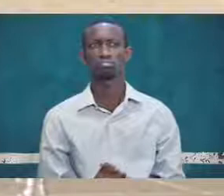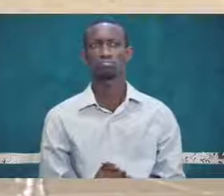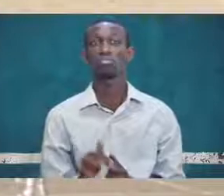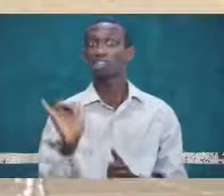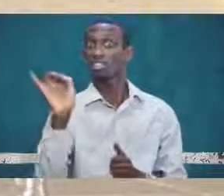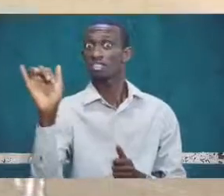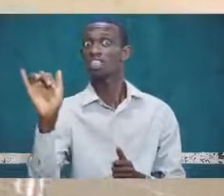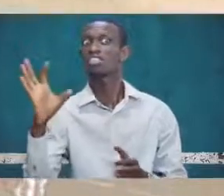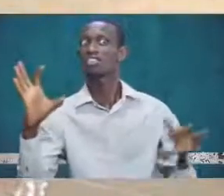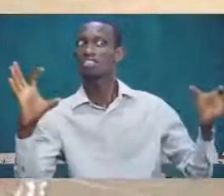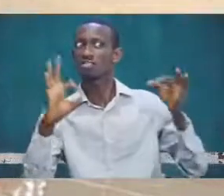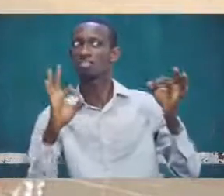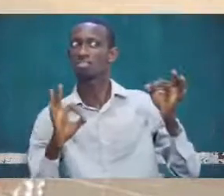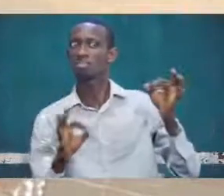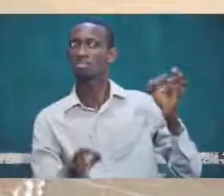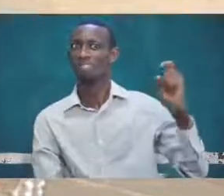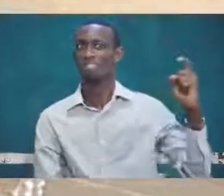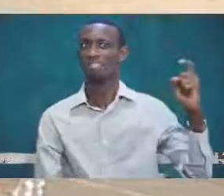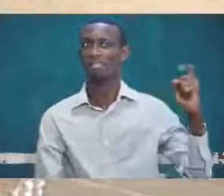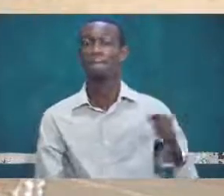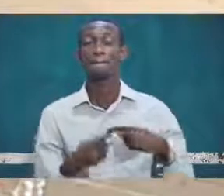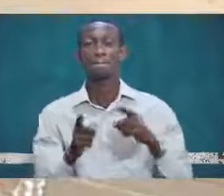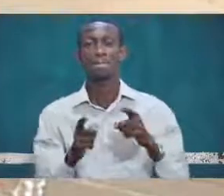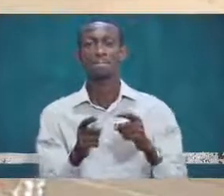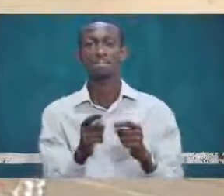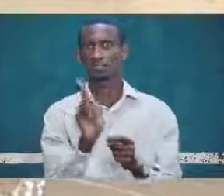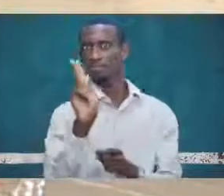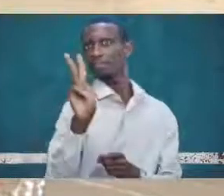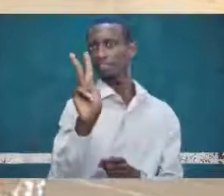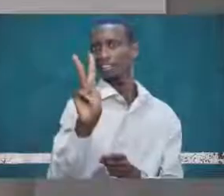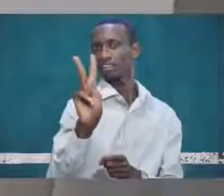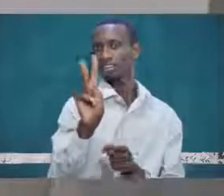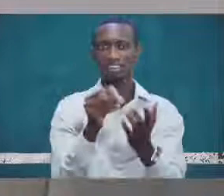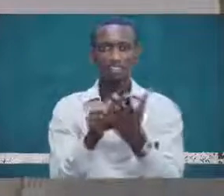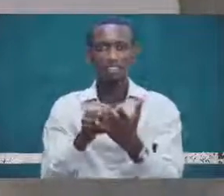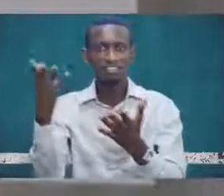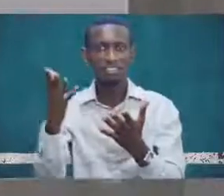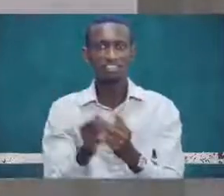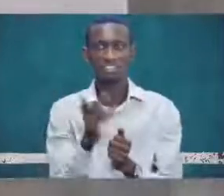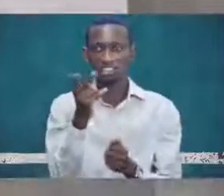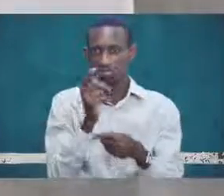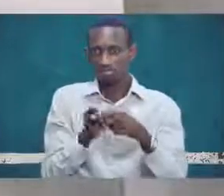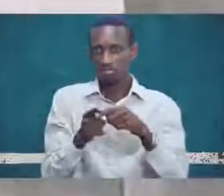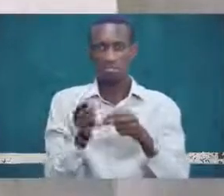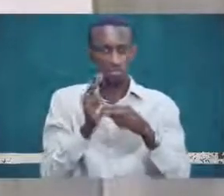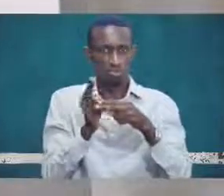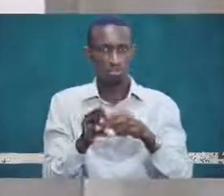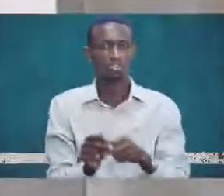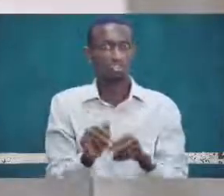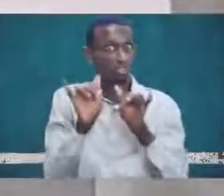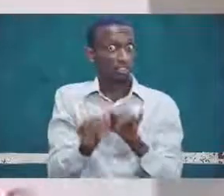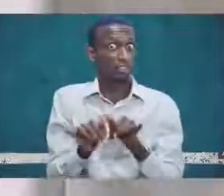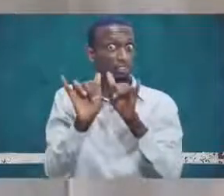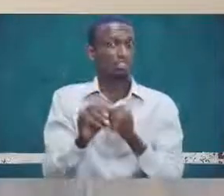to x, but when multiplied with the value k, which is called constant of proportionality. Do you look at